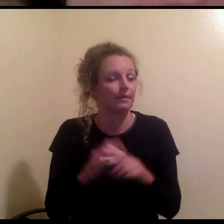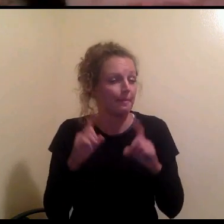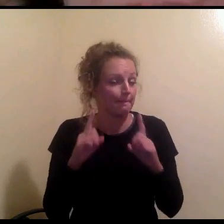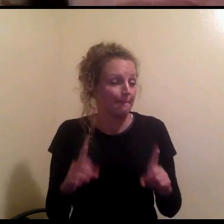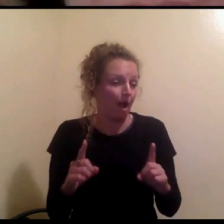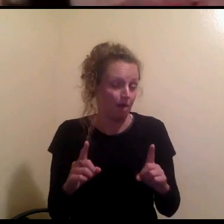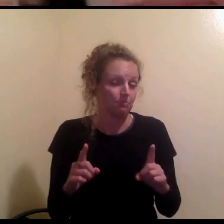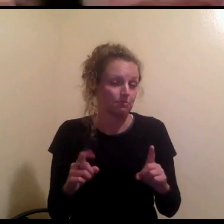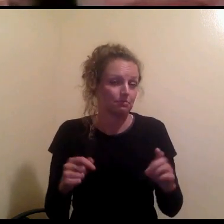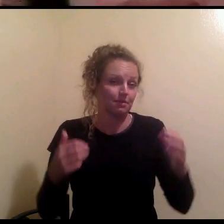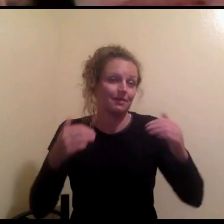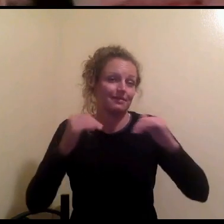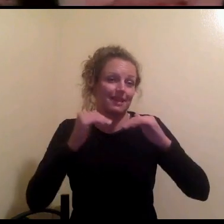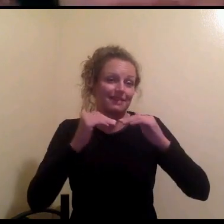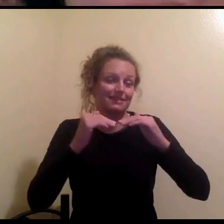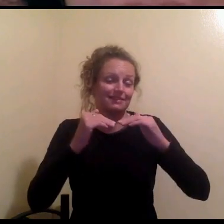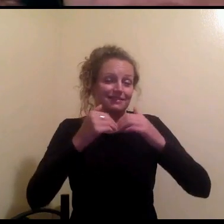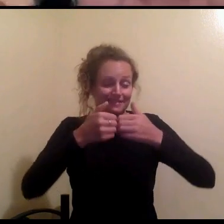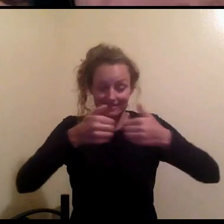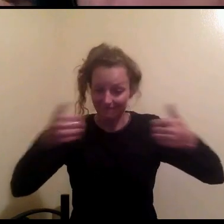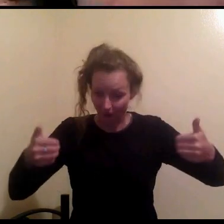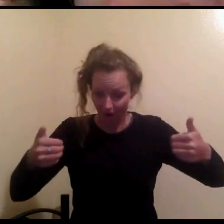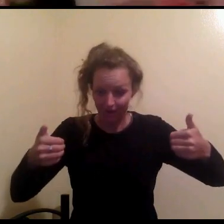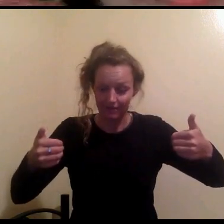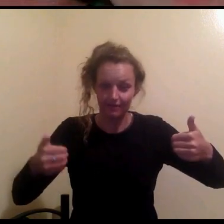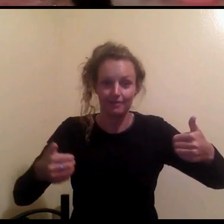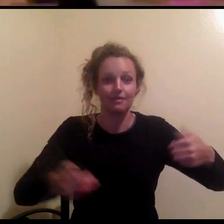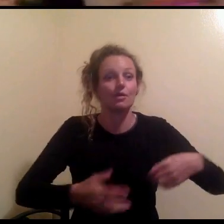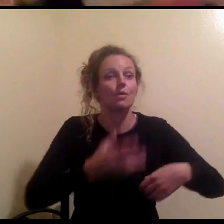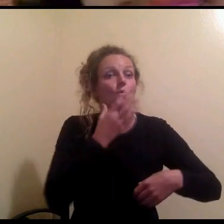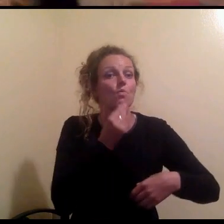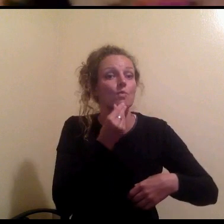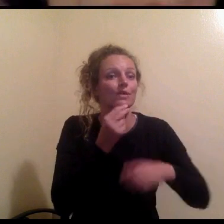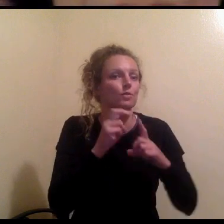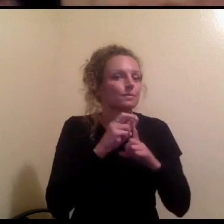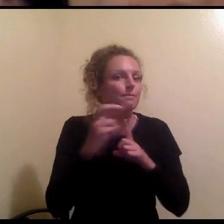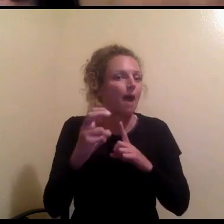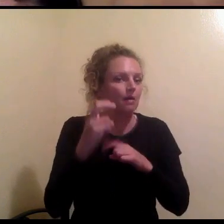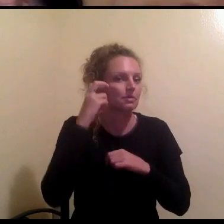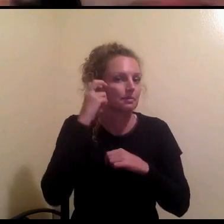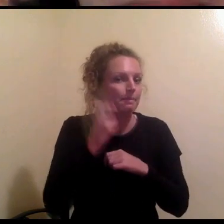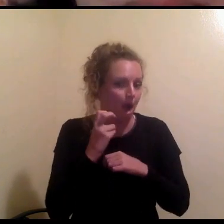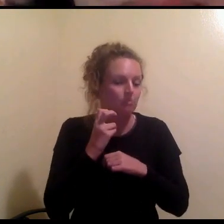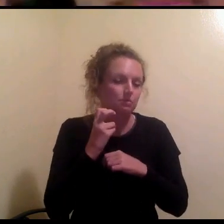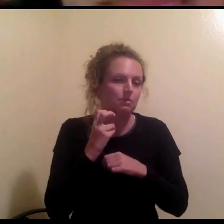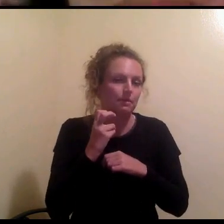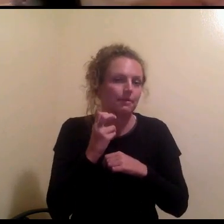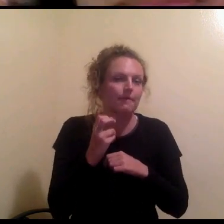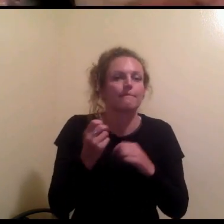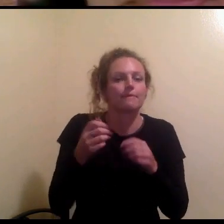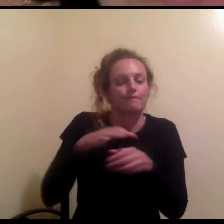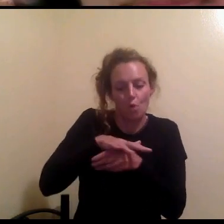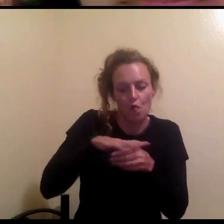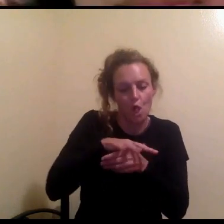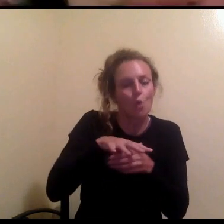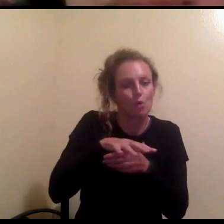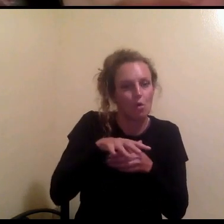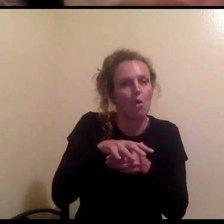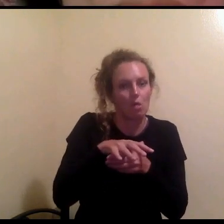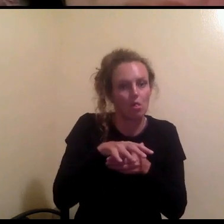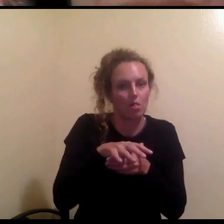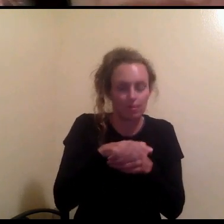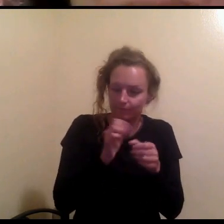accessible travel subcommittee, which has been led by Expedia Group, and I'm hosting the next quarter meeting. And there's a